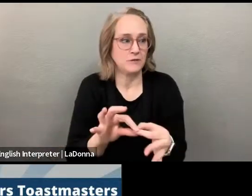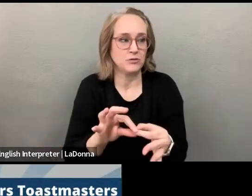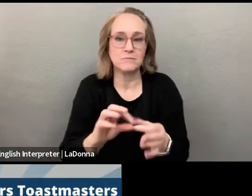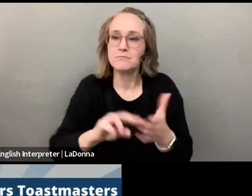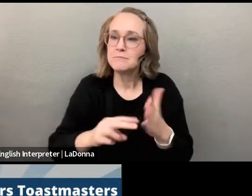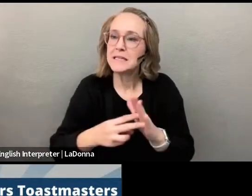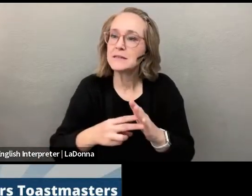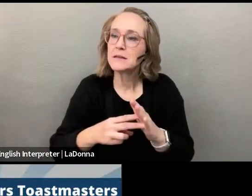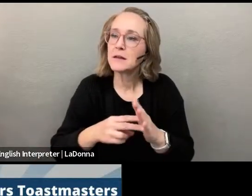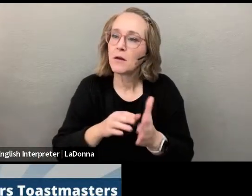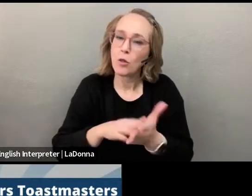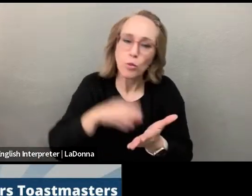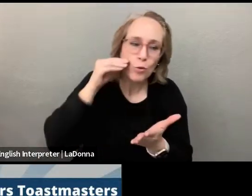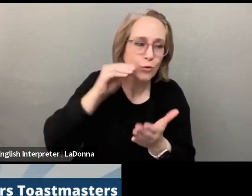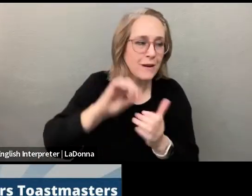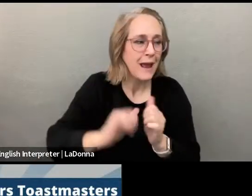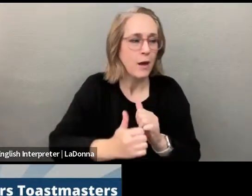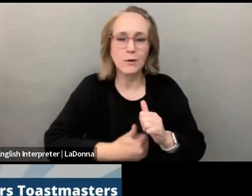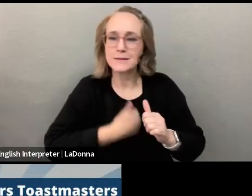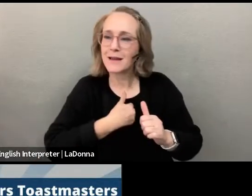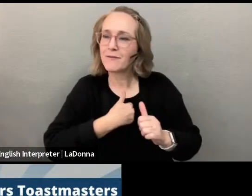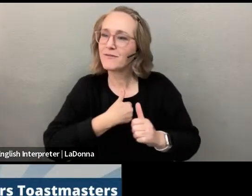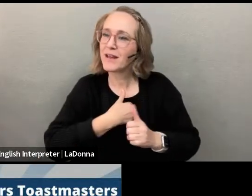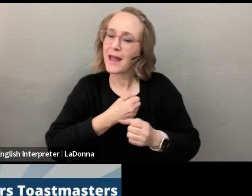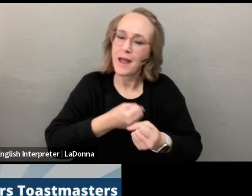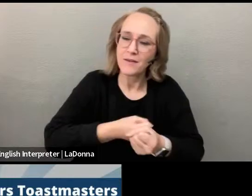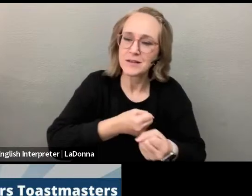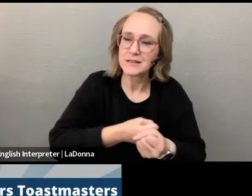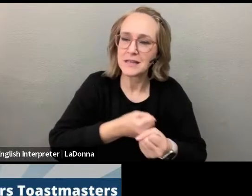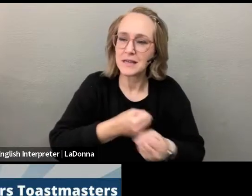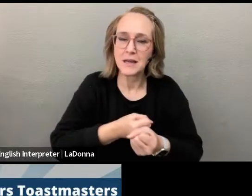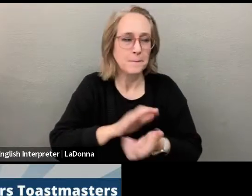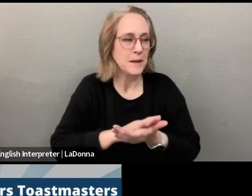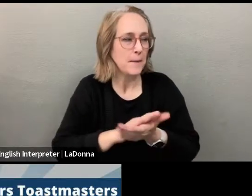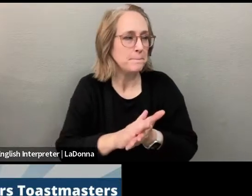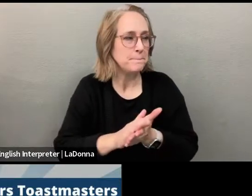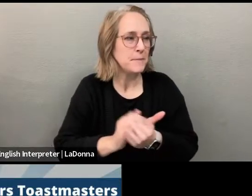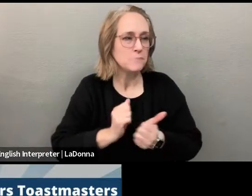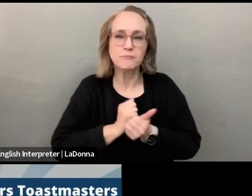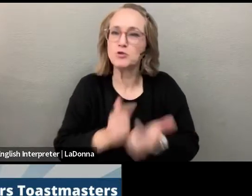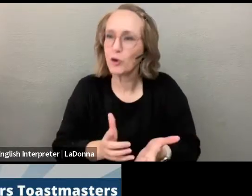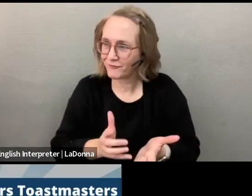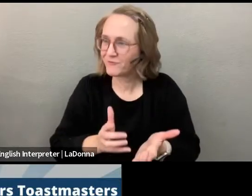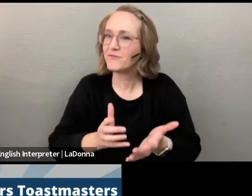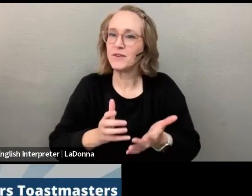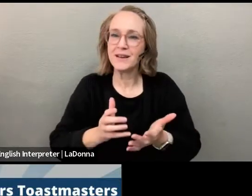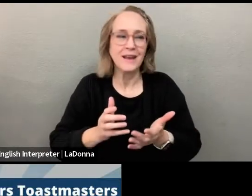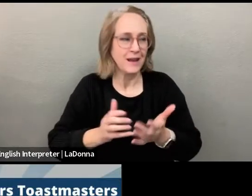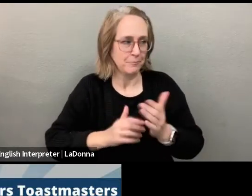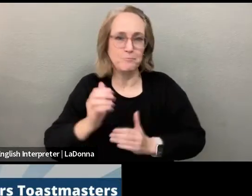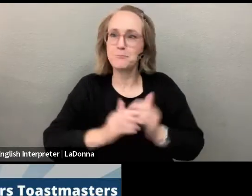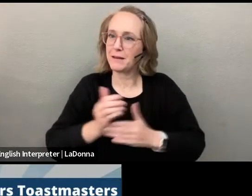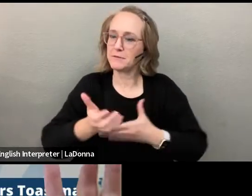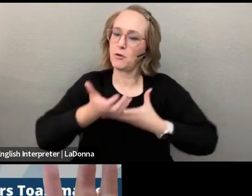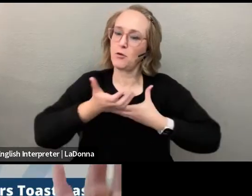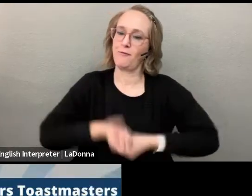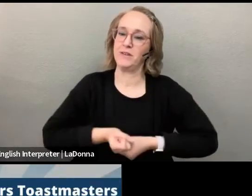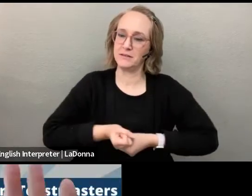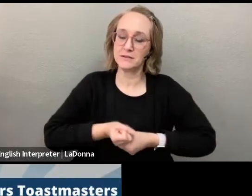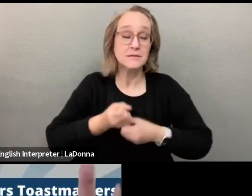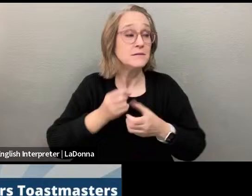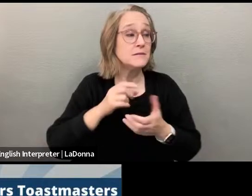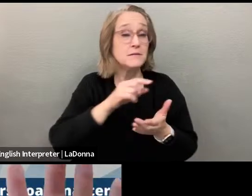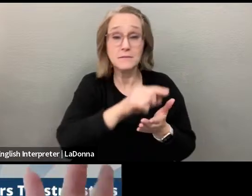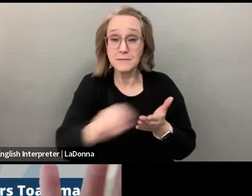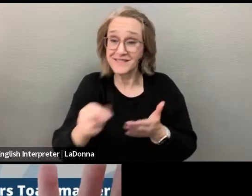self-advocacy, practice being engaged in a meeting, and it really does build your confidence. So if you have